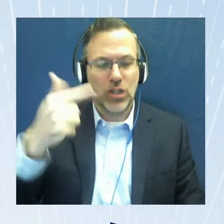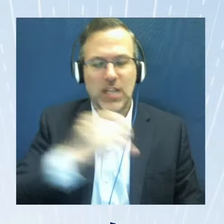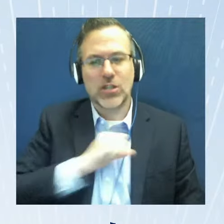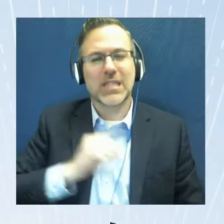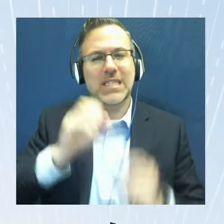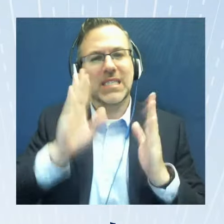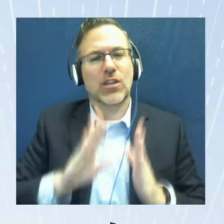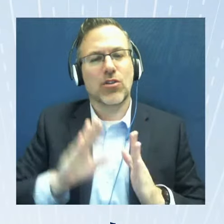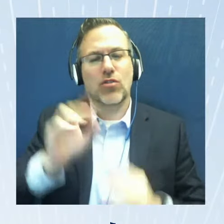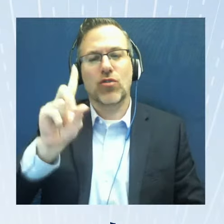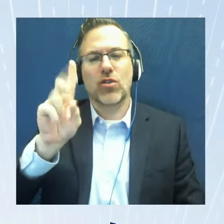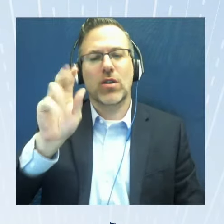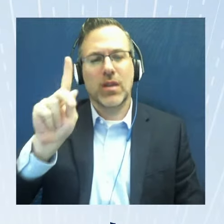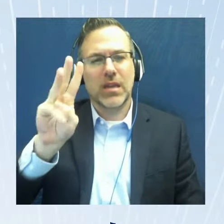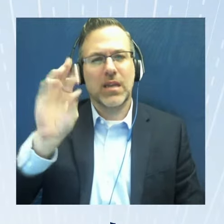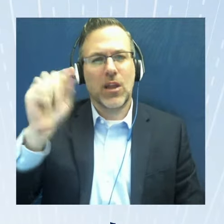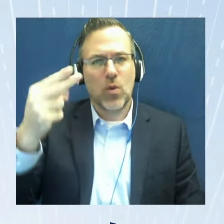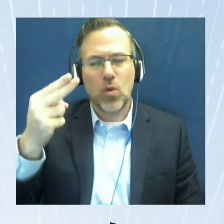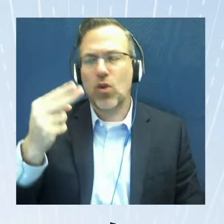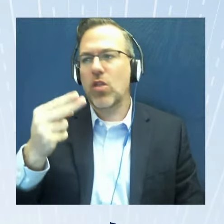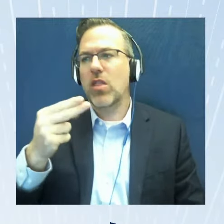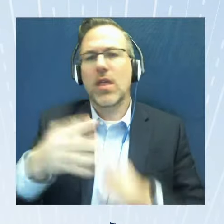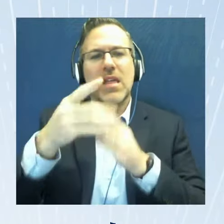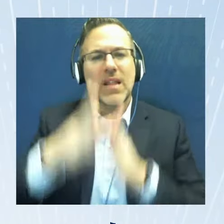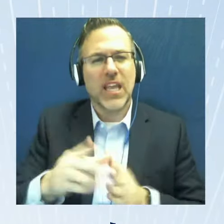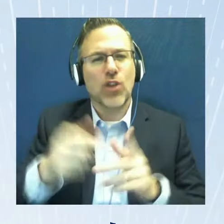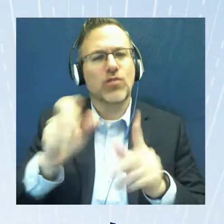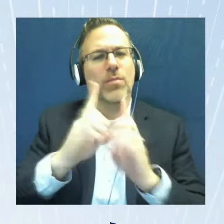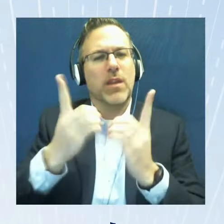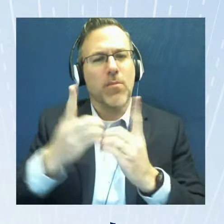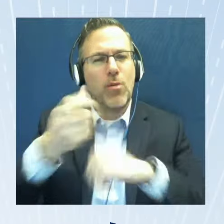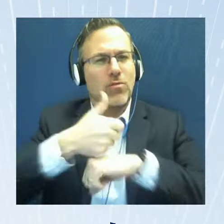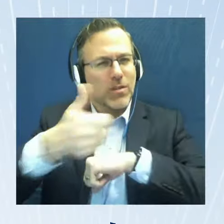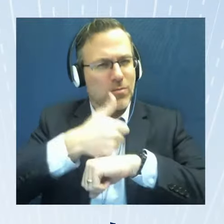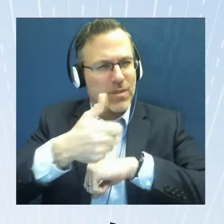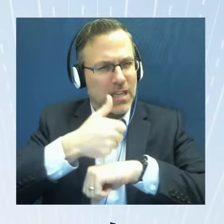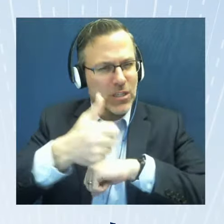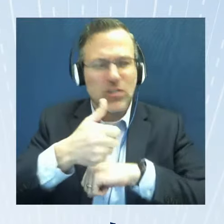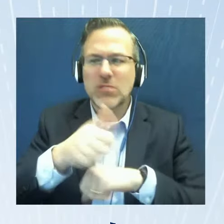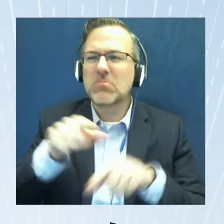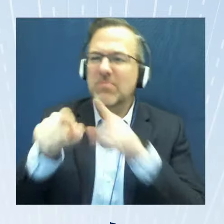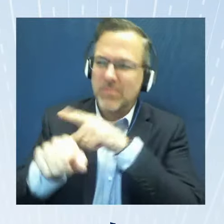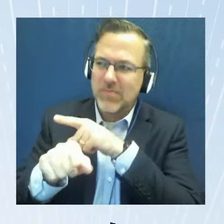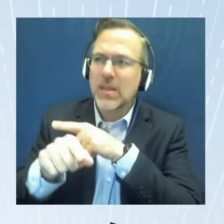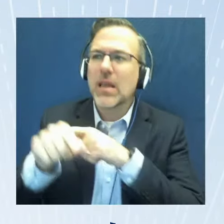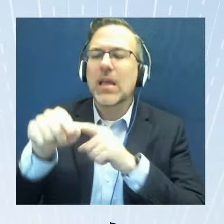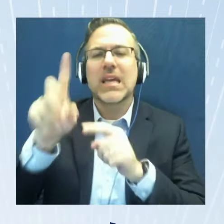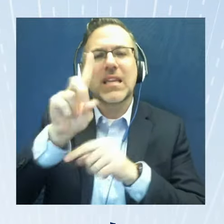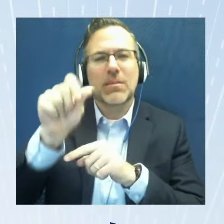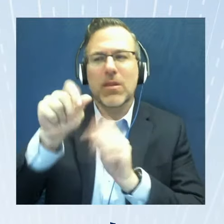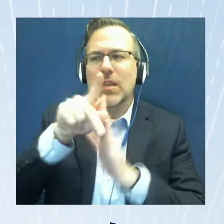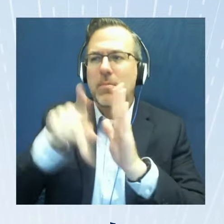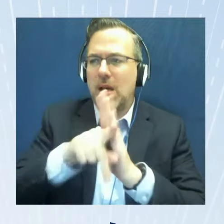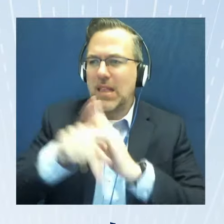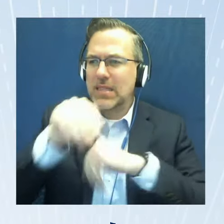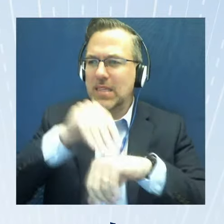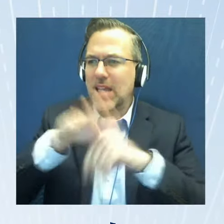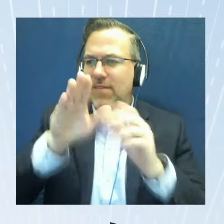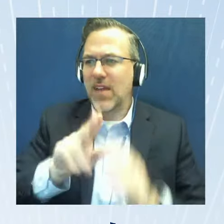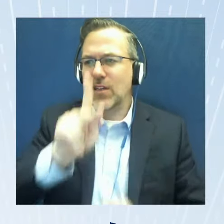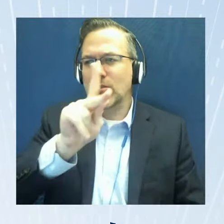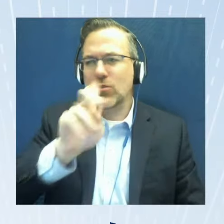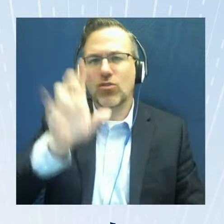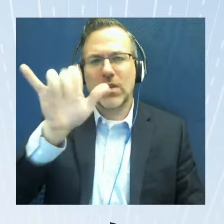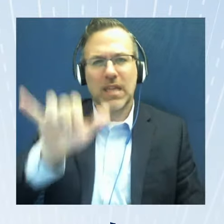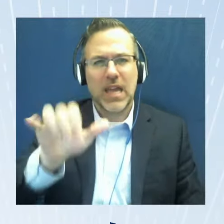the Department of Transportation, including today's moderator, Disability Policy Advisor Kelly Buckland. Also certainly want to take